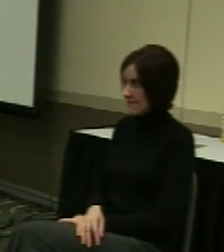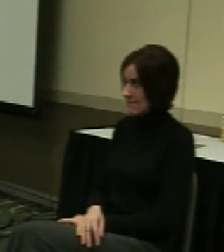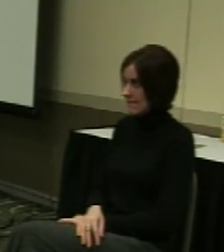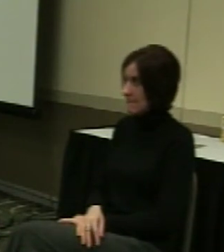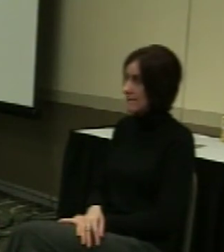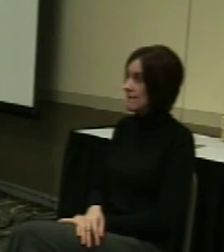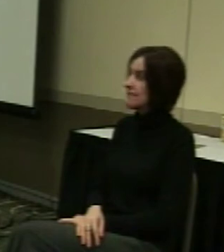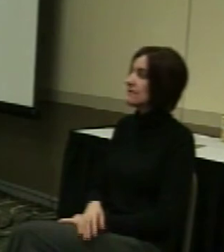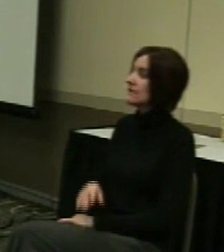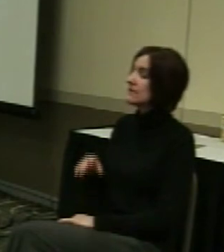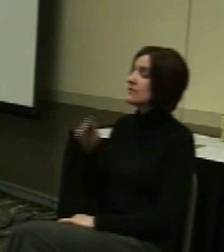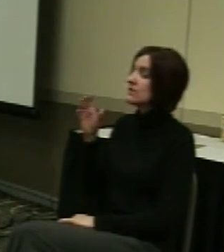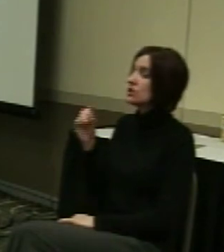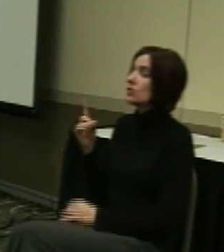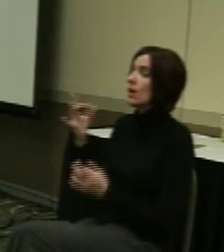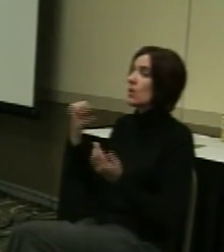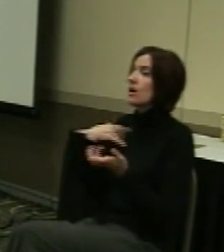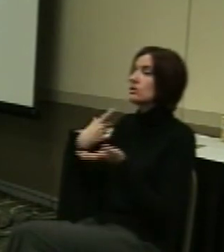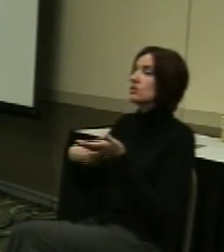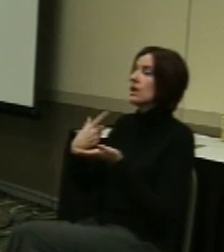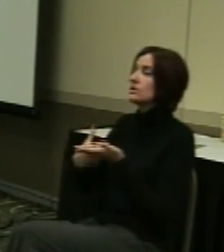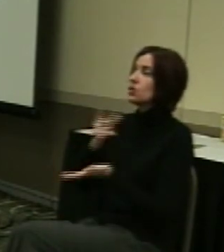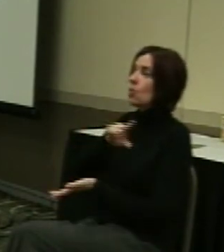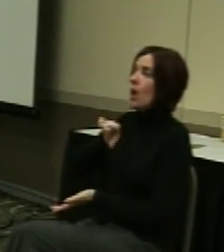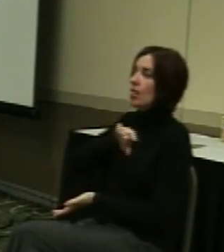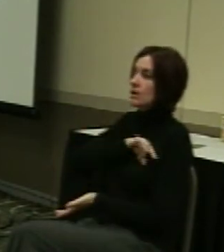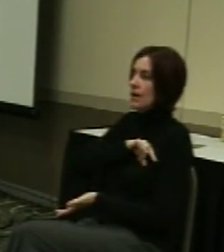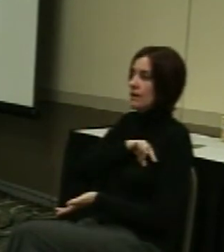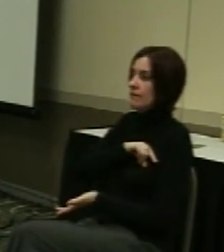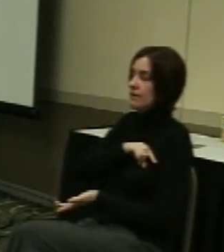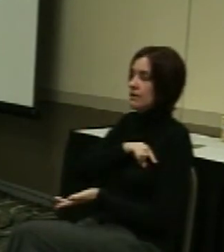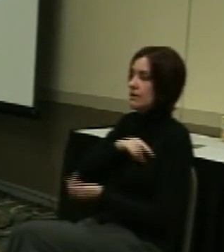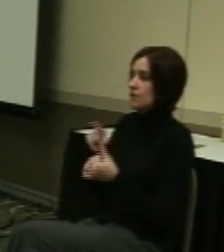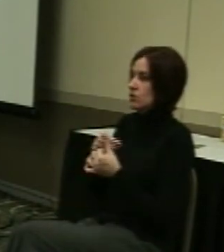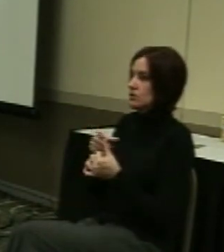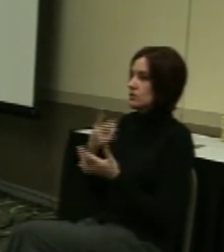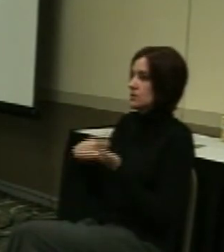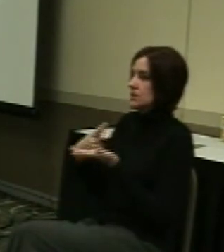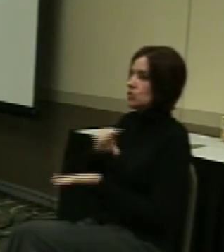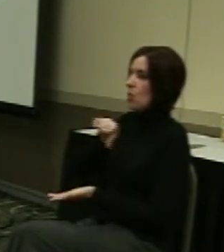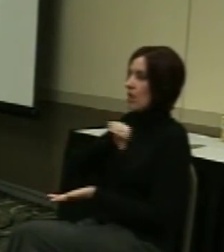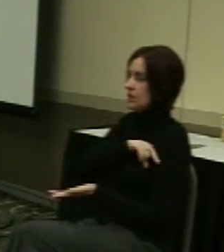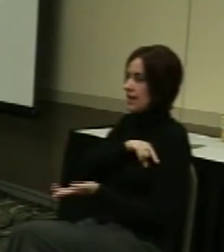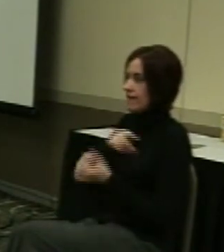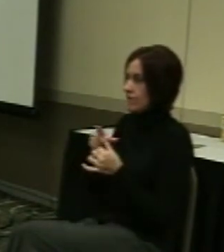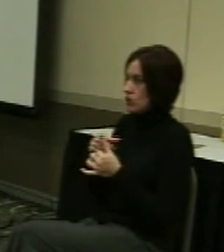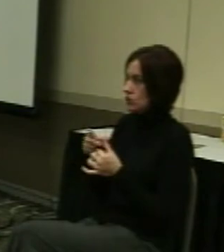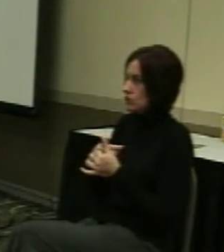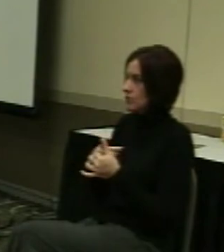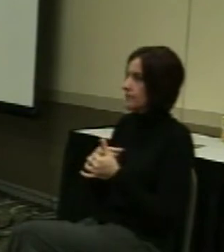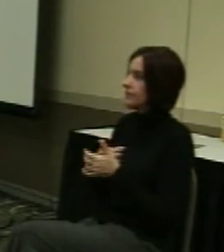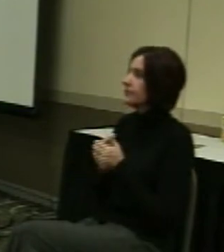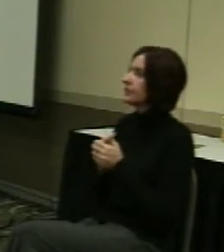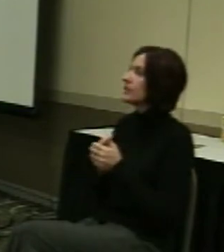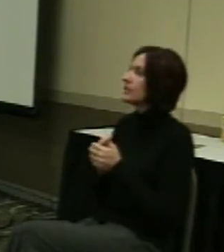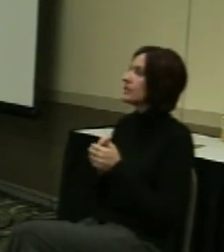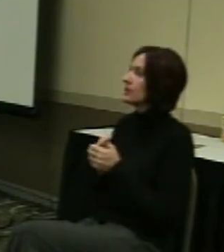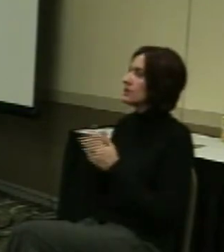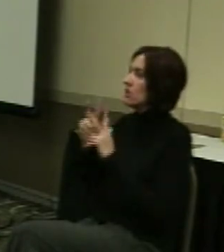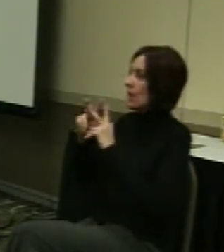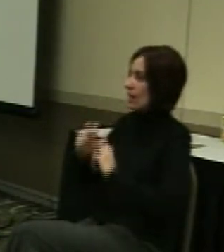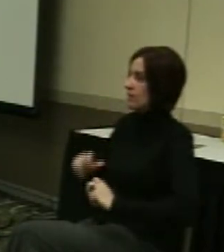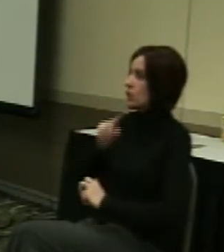qualitative one before I move into the quantitative ones. This here, analysis of